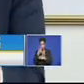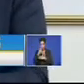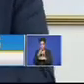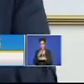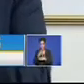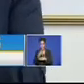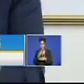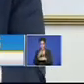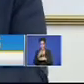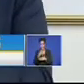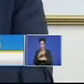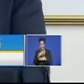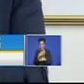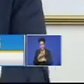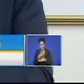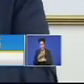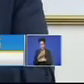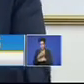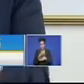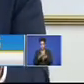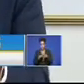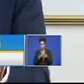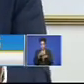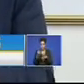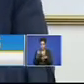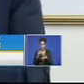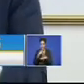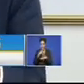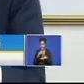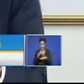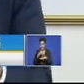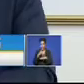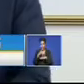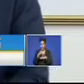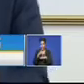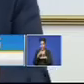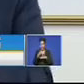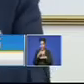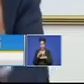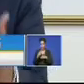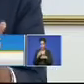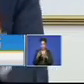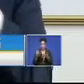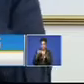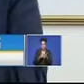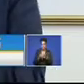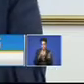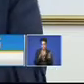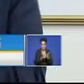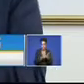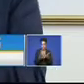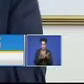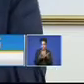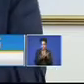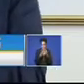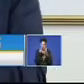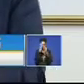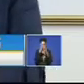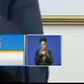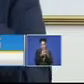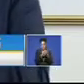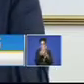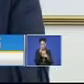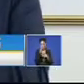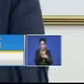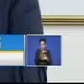the travel advisories are being recycled, in that some of the information that was on the travel advisory is